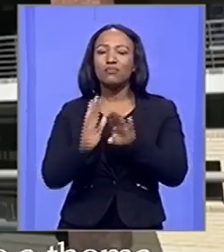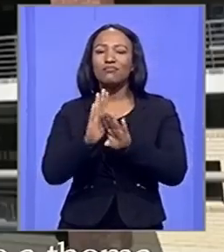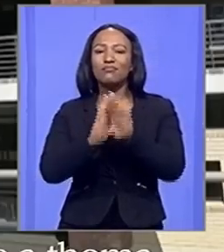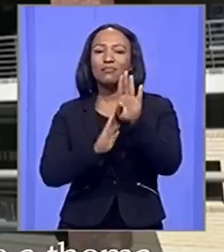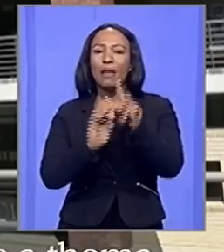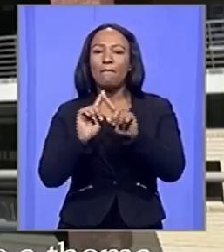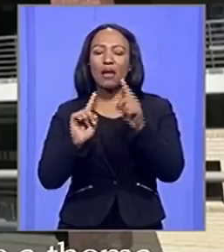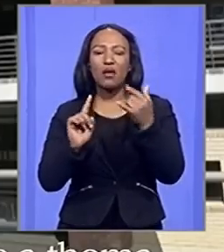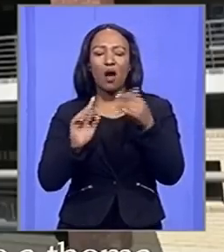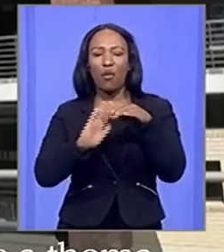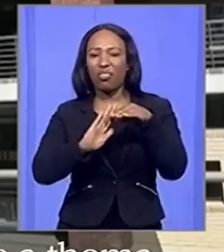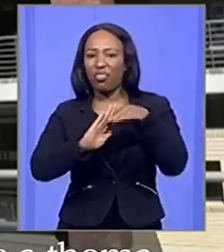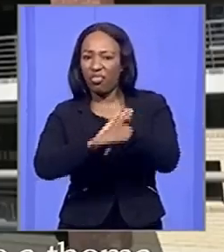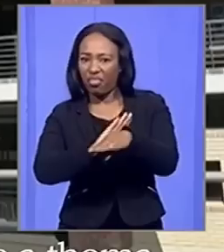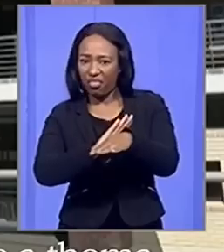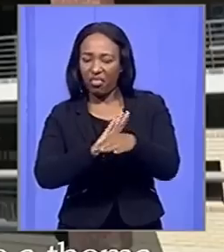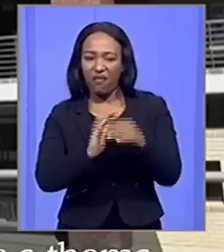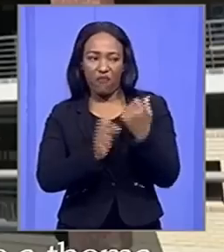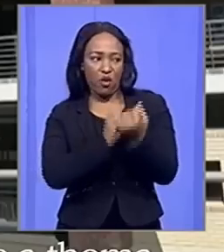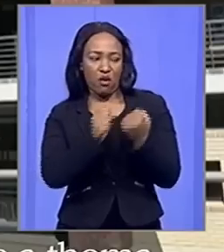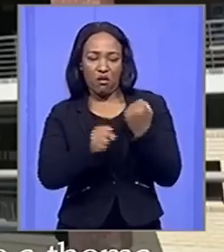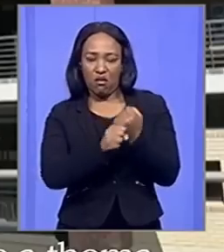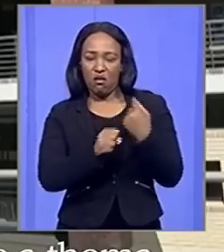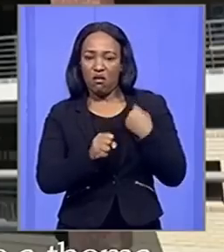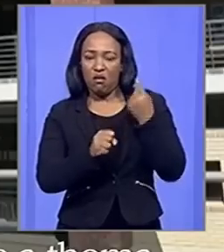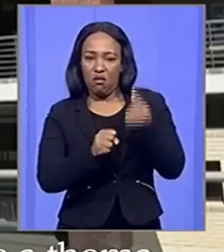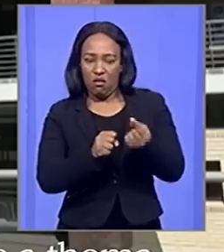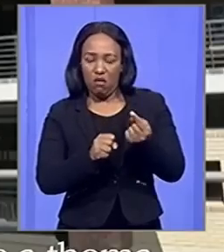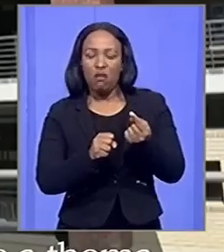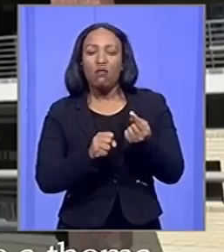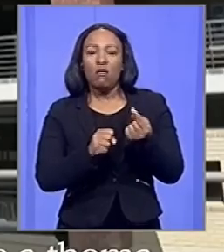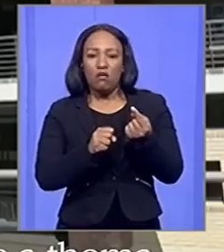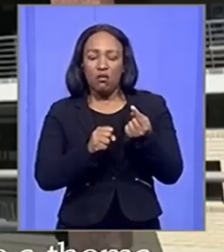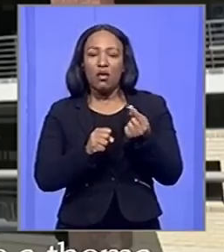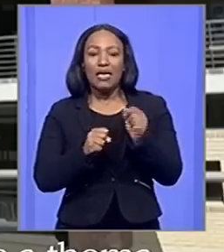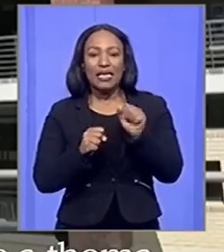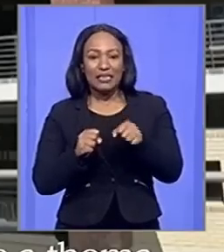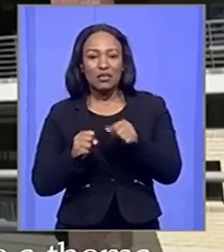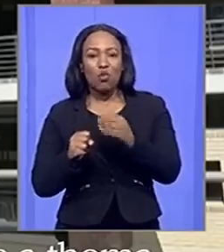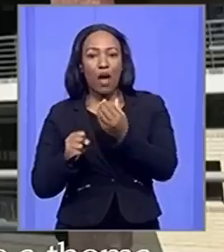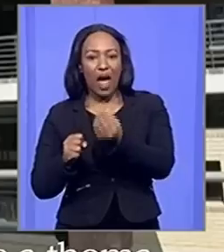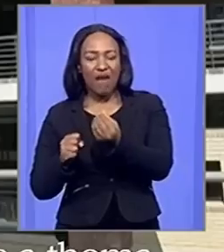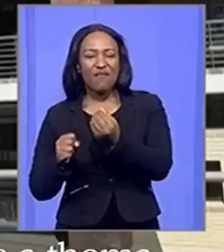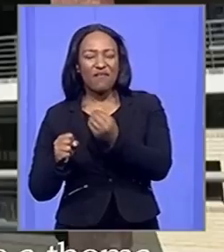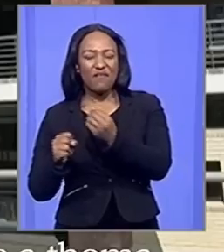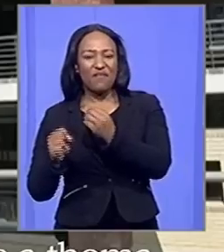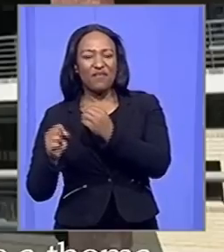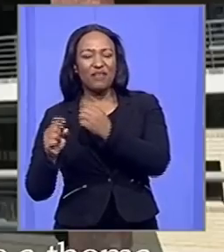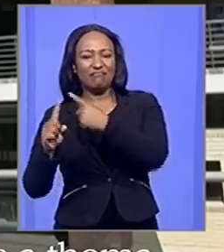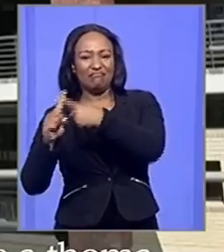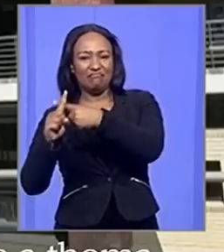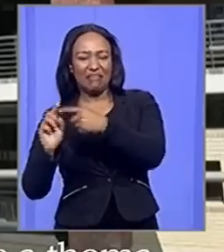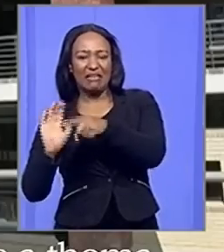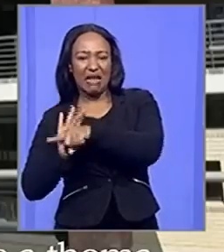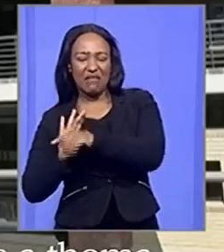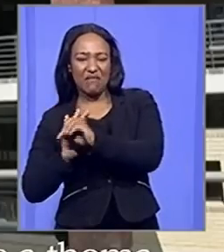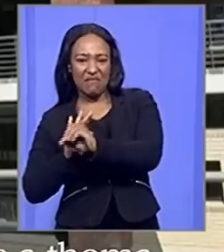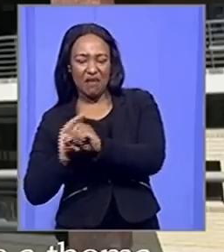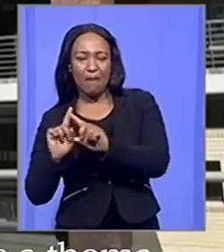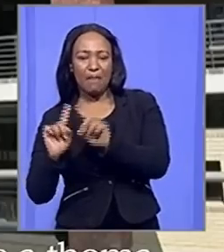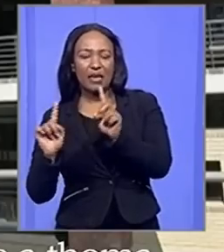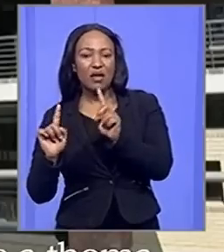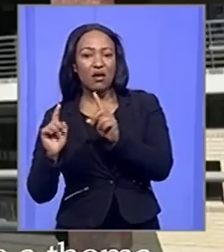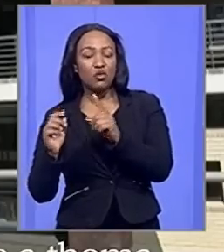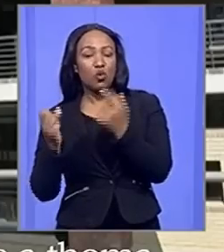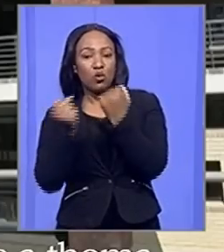couple of years. So I would say that we have some pros and as well as some cons that we need to worry about in as far as our democracy is concerned,